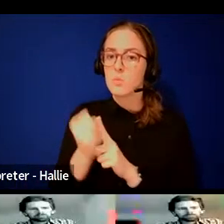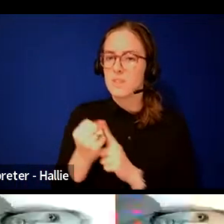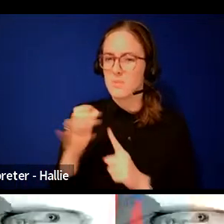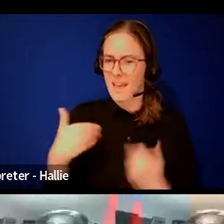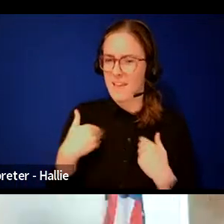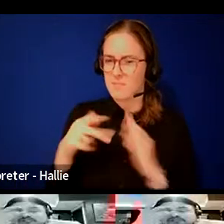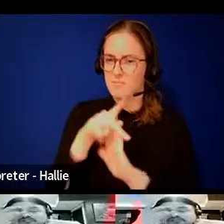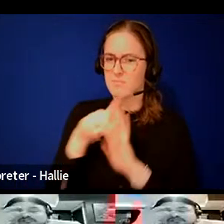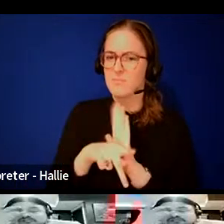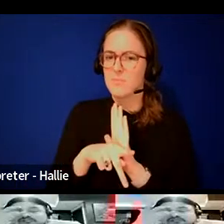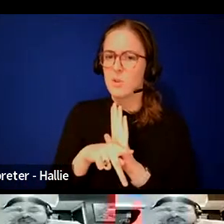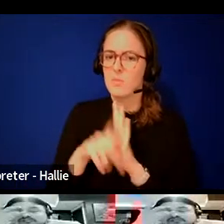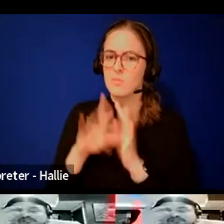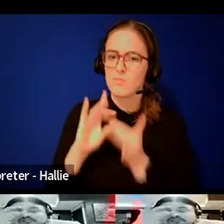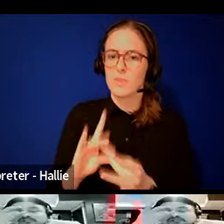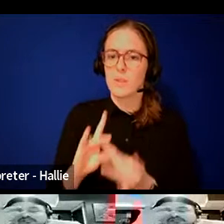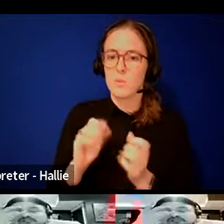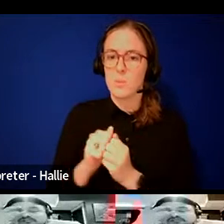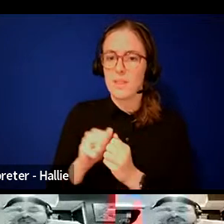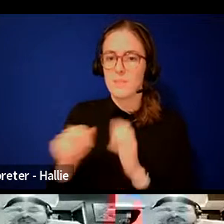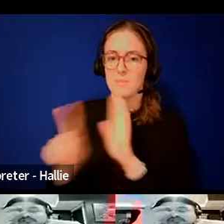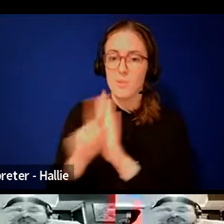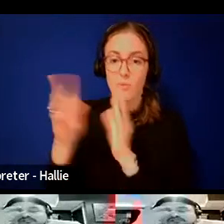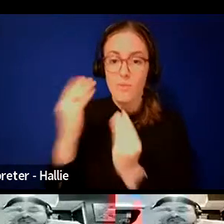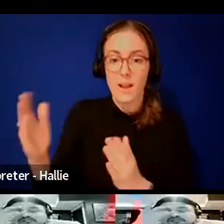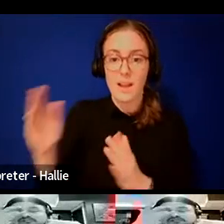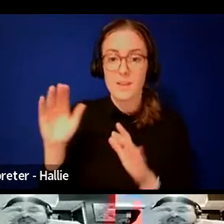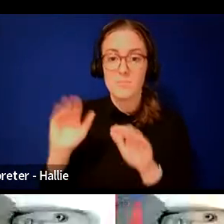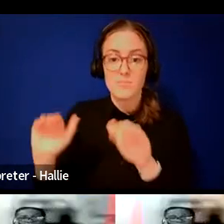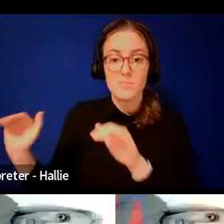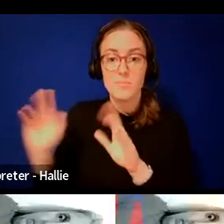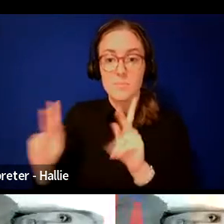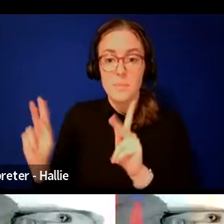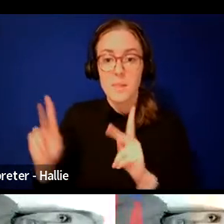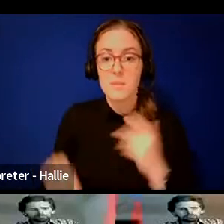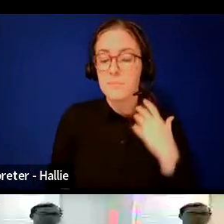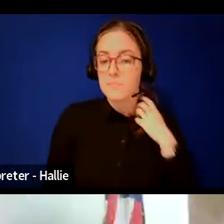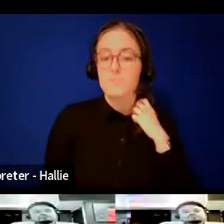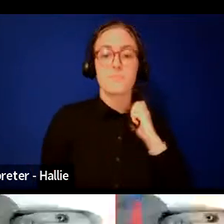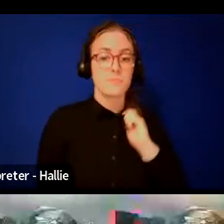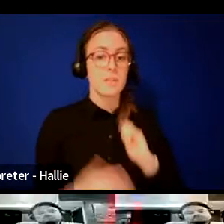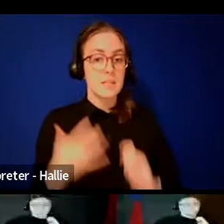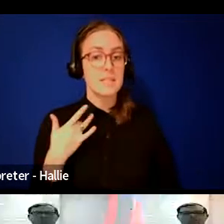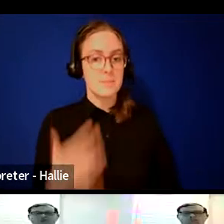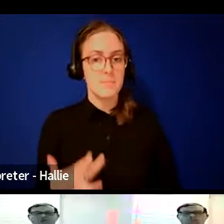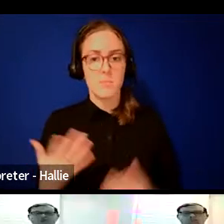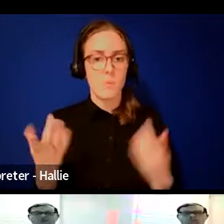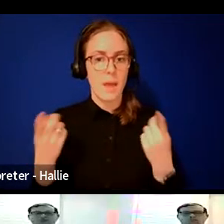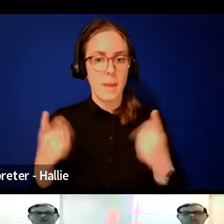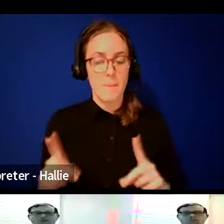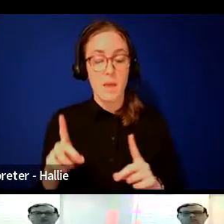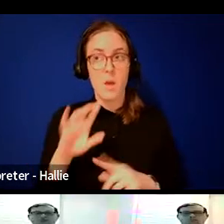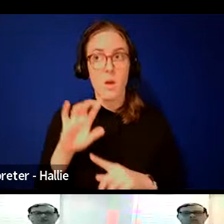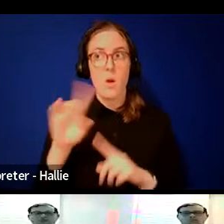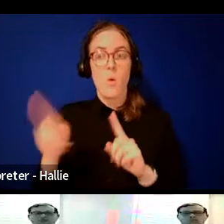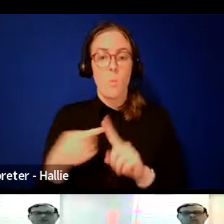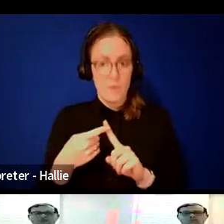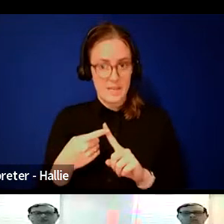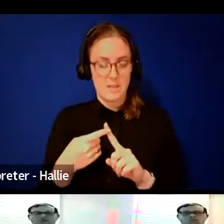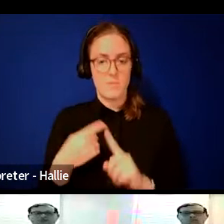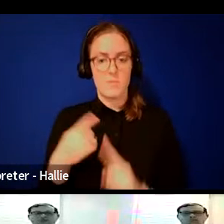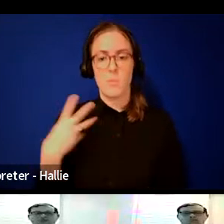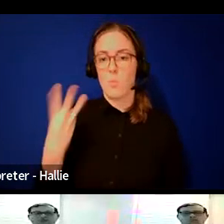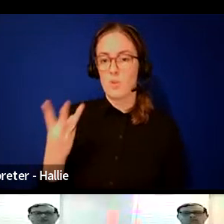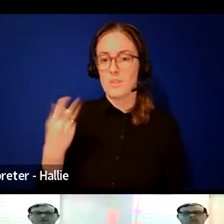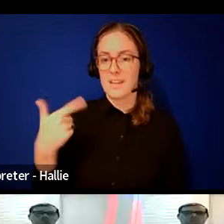of notifying residents? Normally what happens is that when Washington Gas or any of the